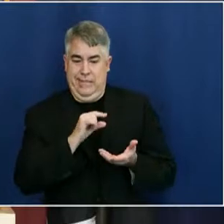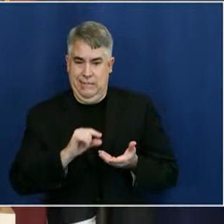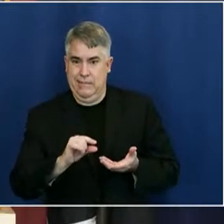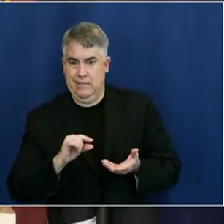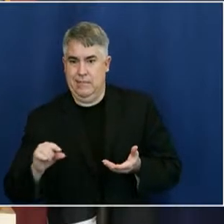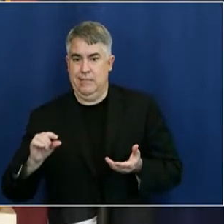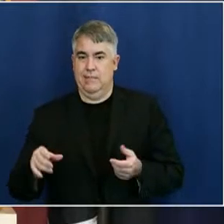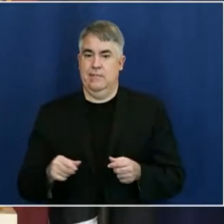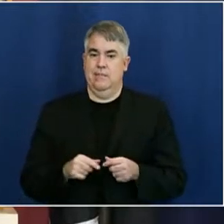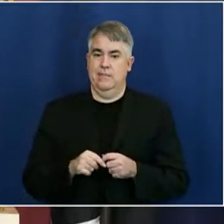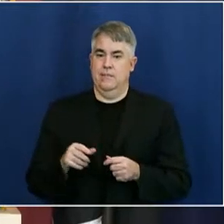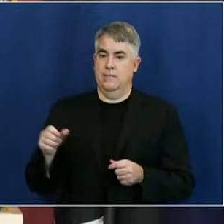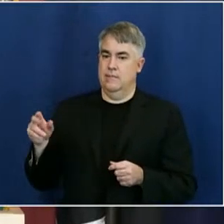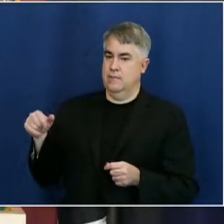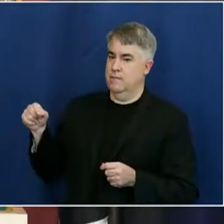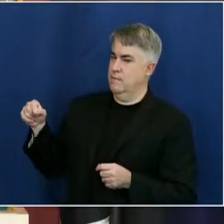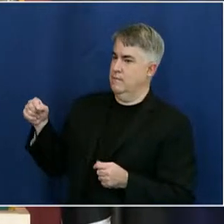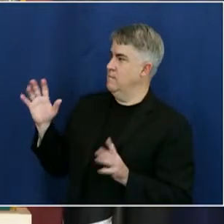good. So, yes.